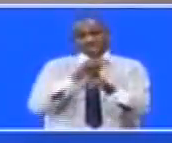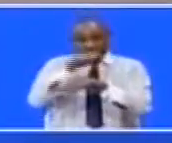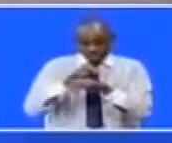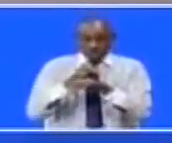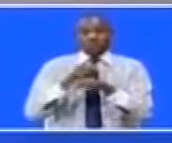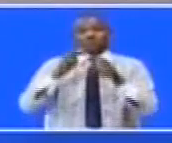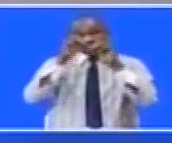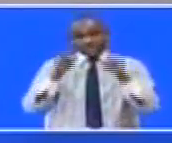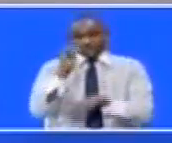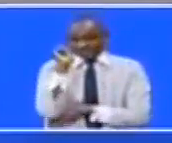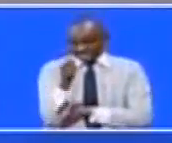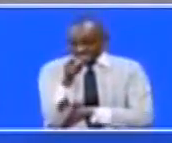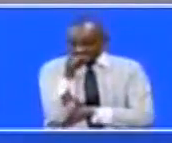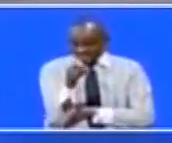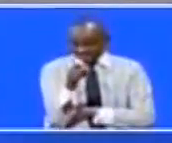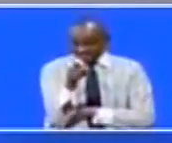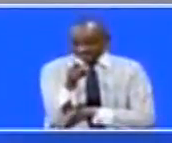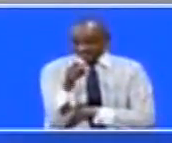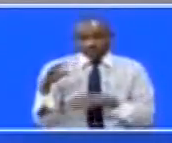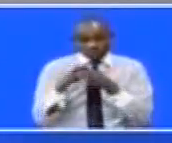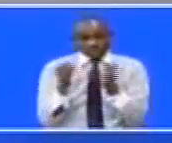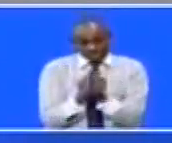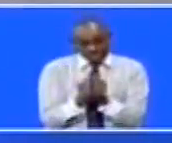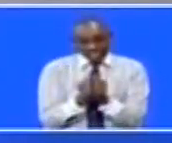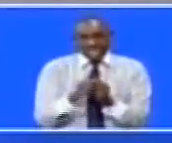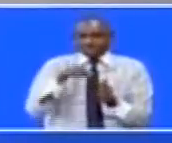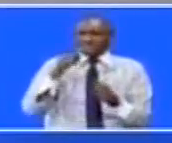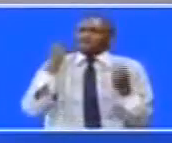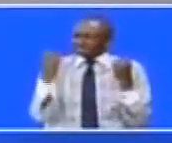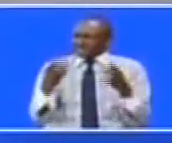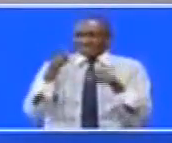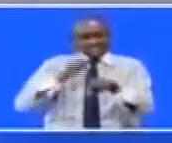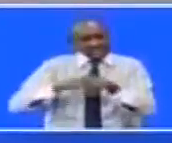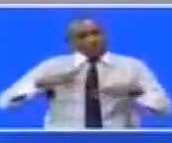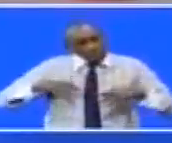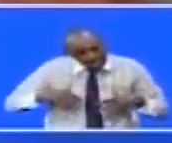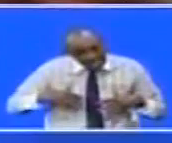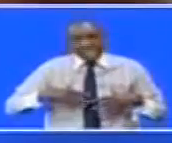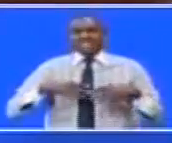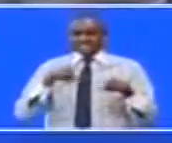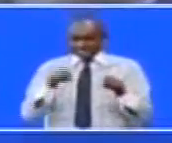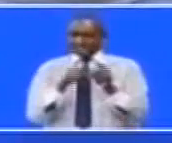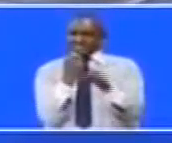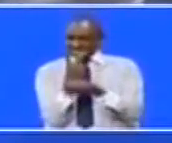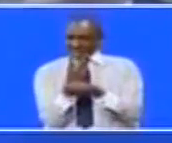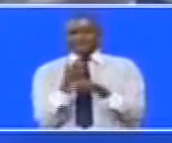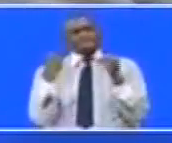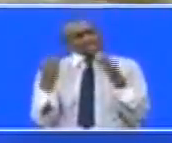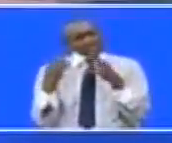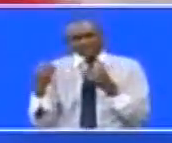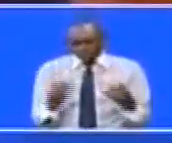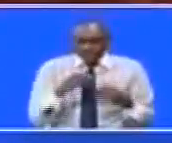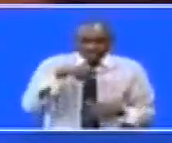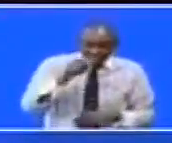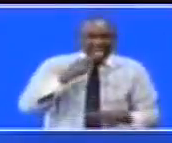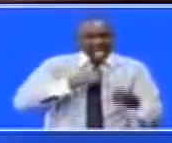of Kenya in Central Kenya. Rachel says many times during holidays, such as the long December break, children do not engage